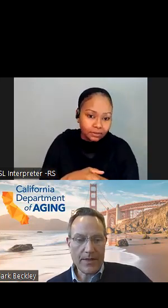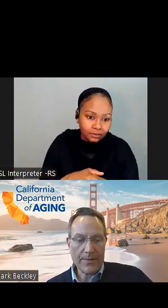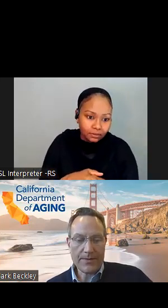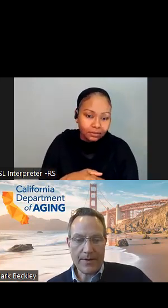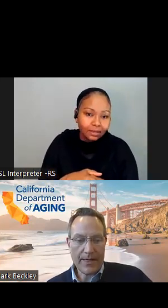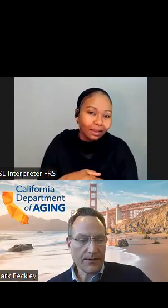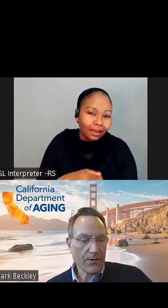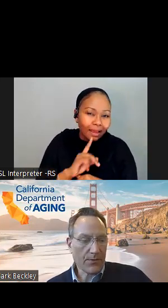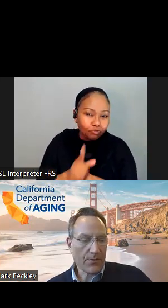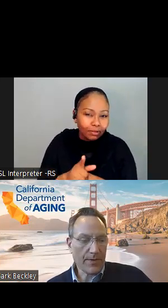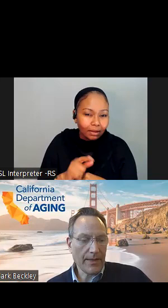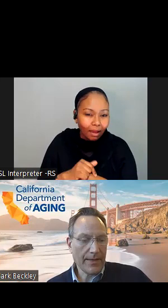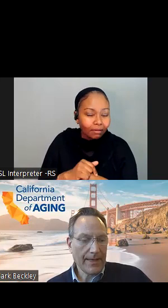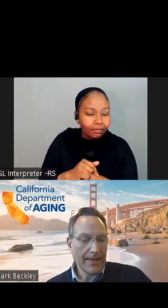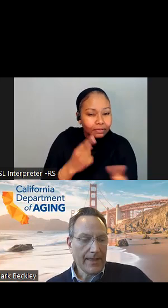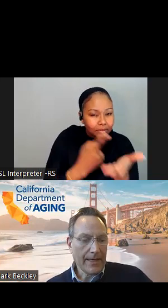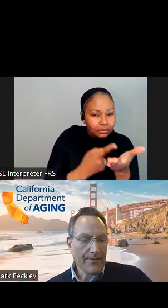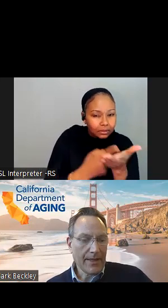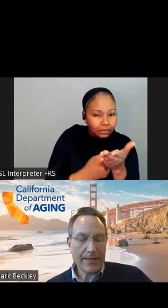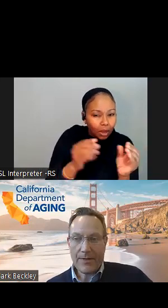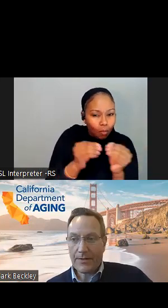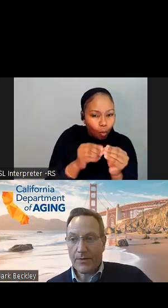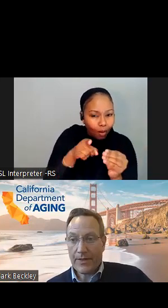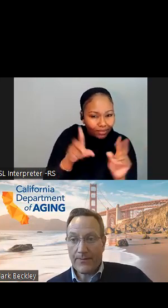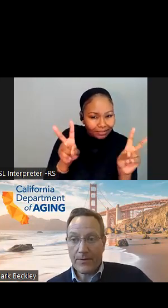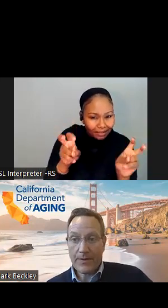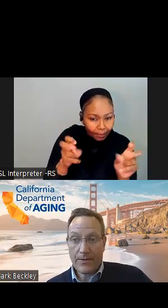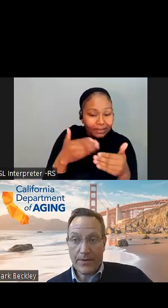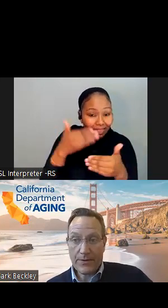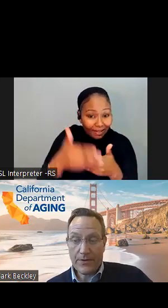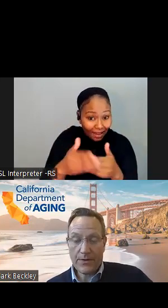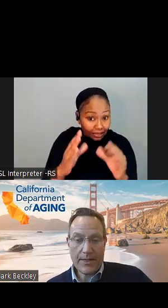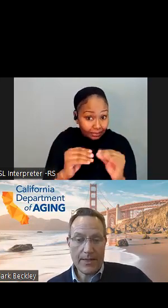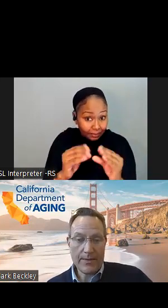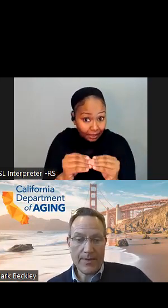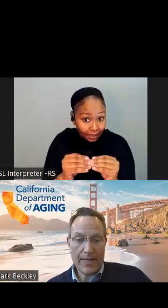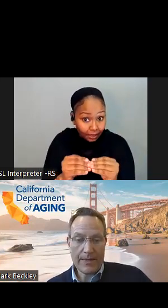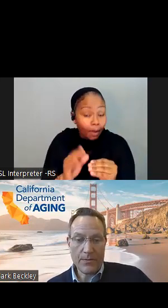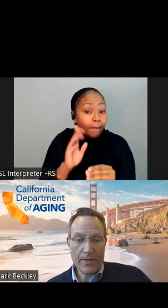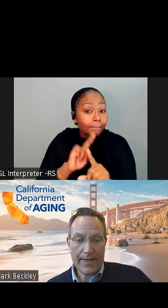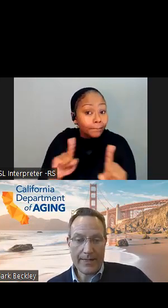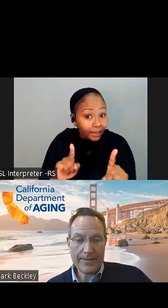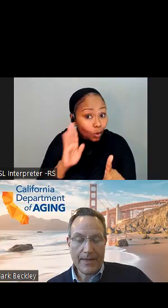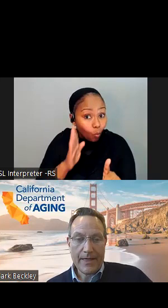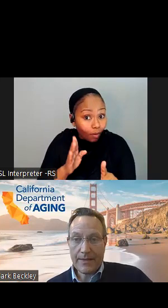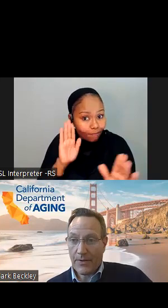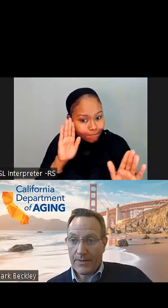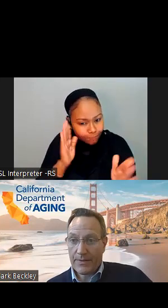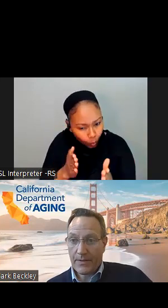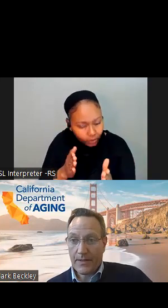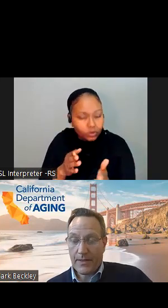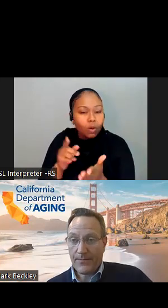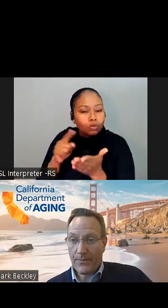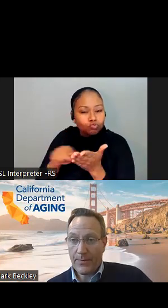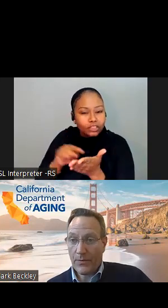some of these topics in the next work group meeting. The next meeting is really going to focus on research, as well as